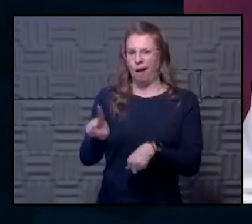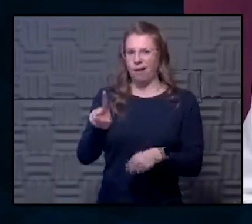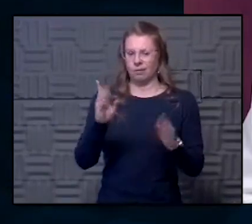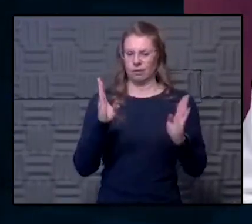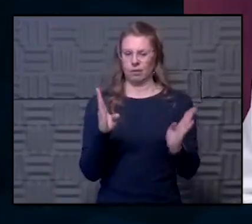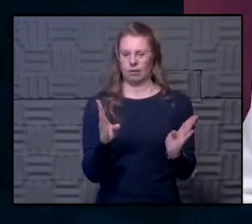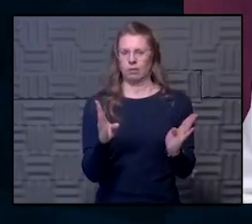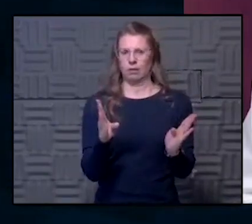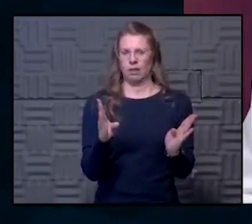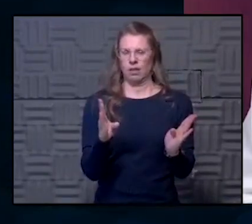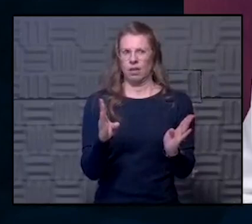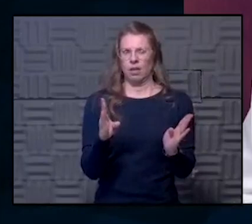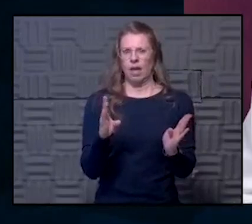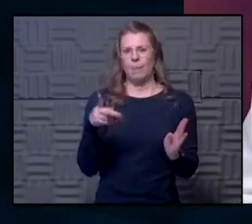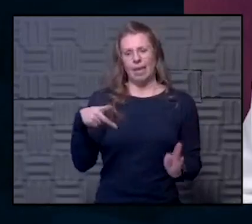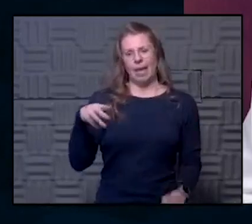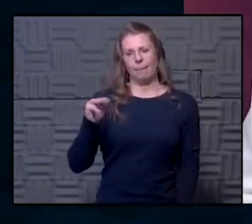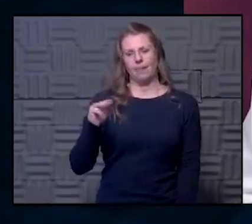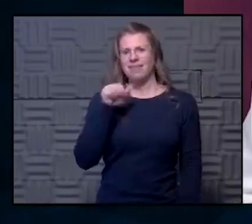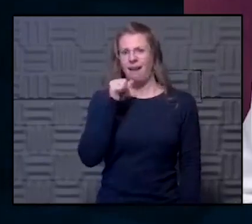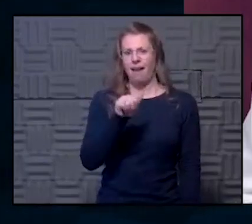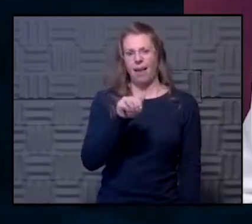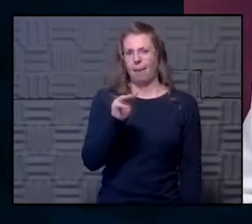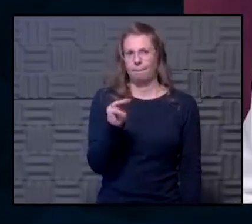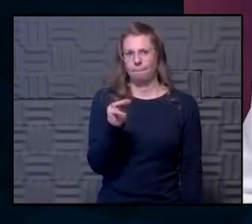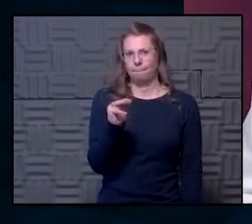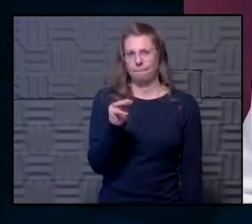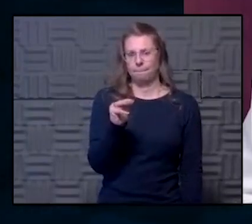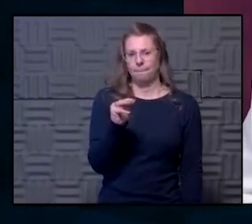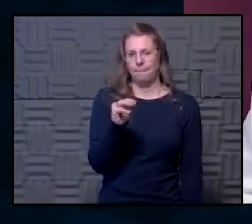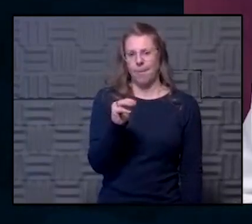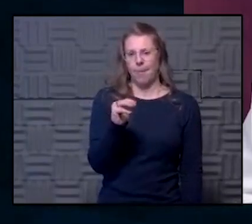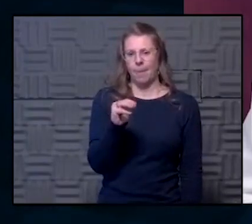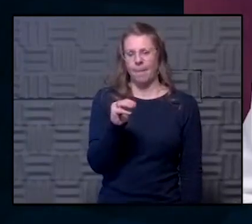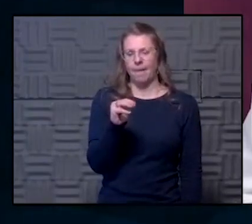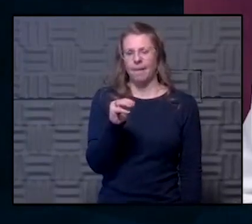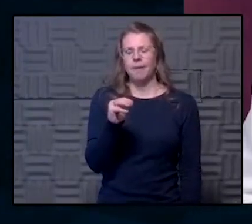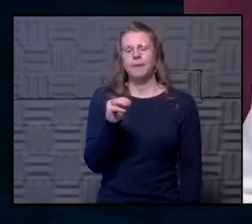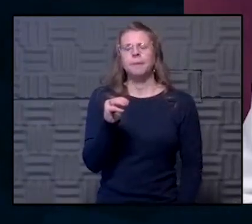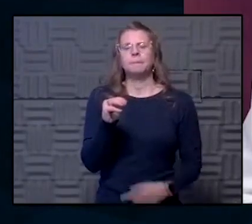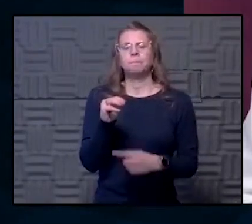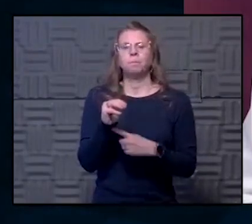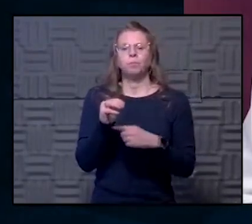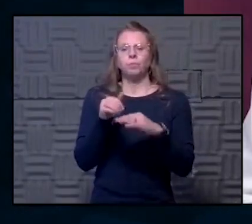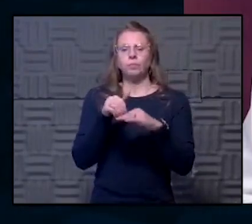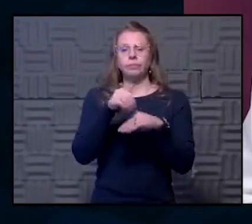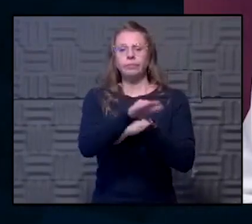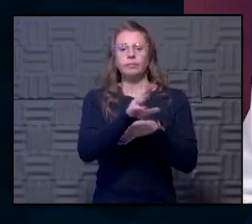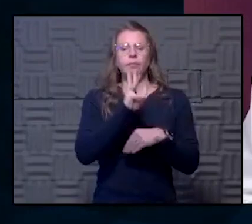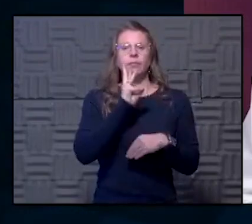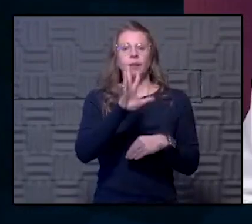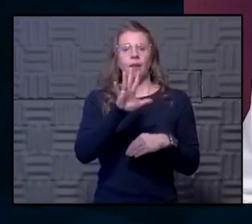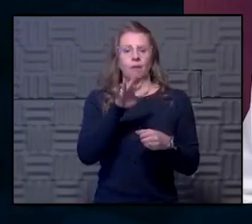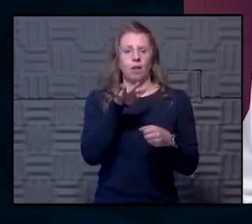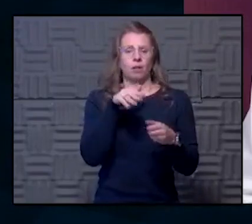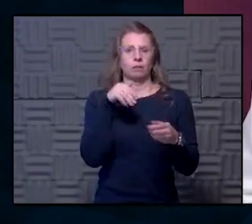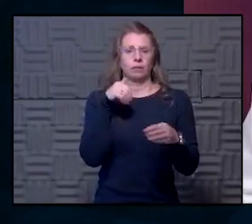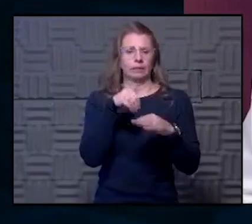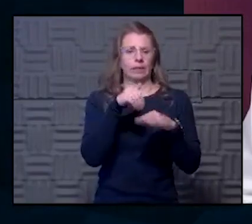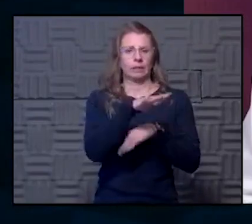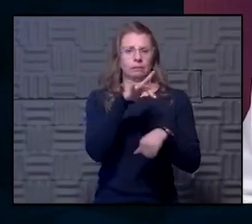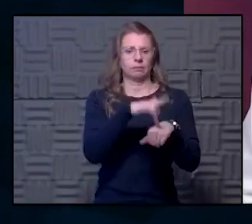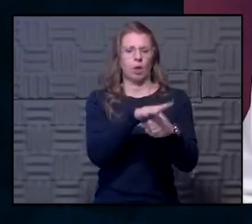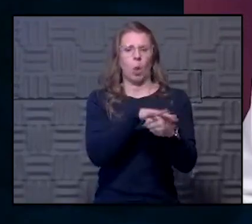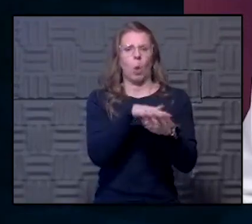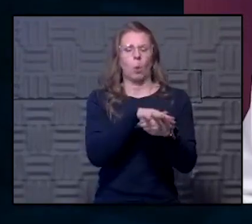1. I think she means PM, not AM. And they are sending anyone over 65 to local hospitals. Read their